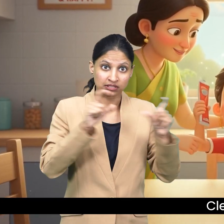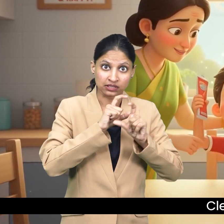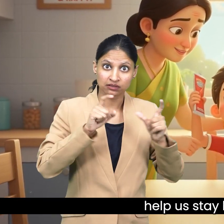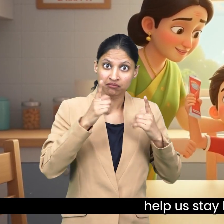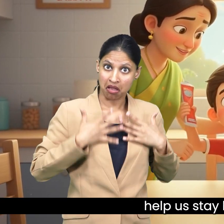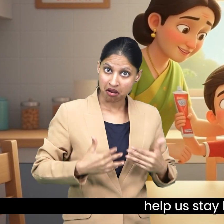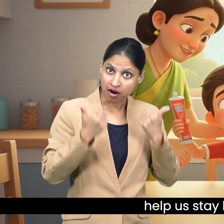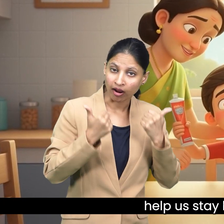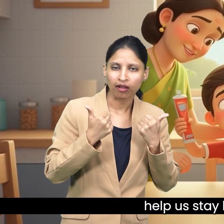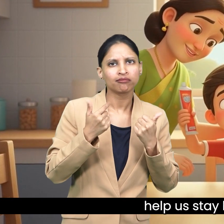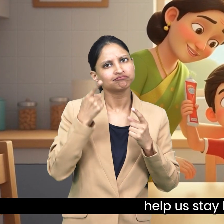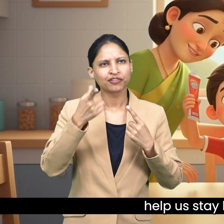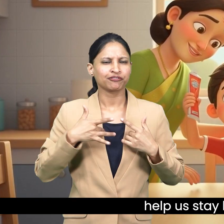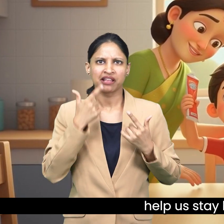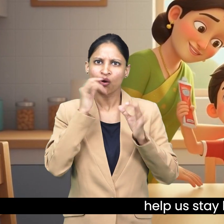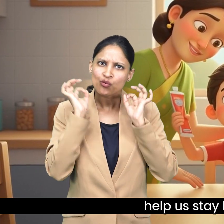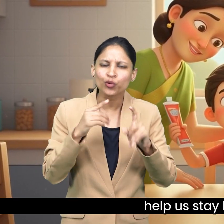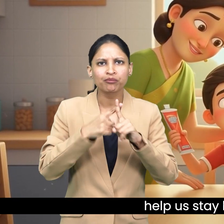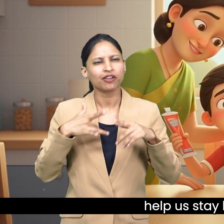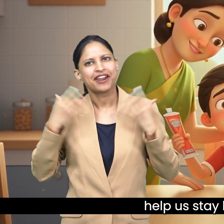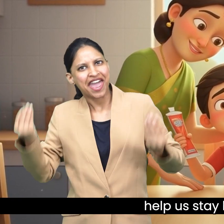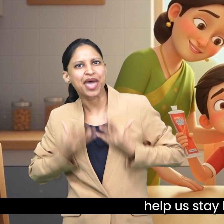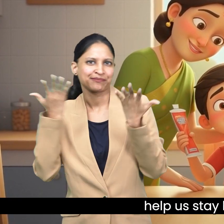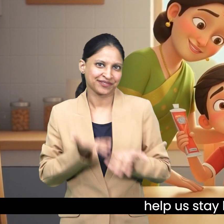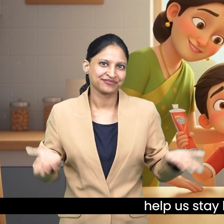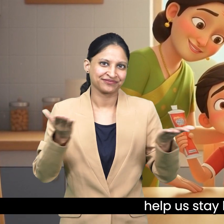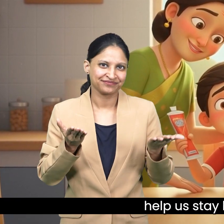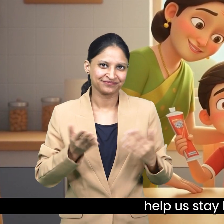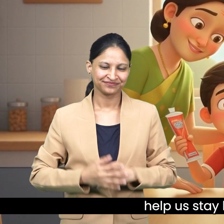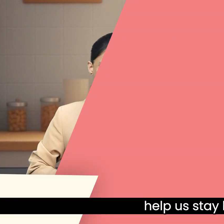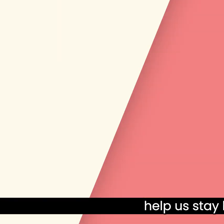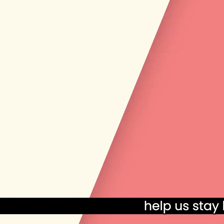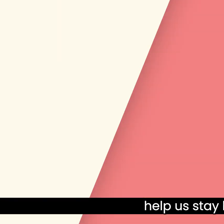Clean teeth help us stay healthy and happy.